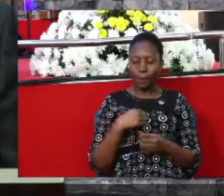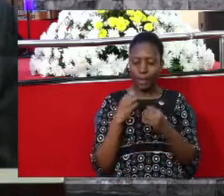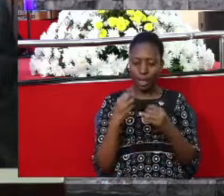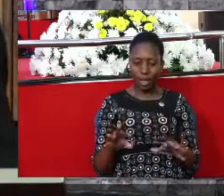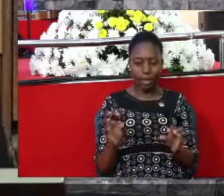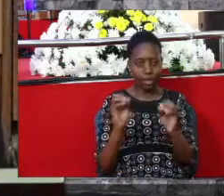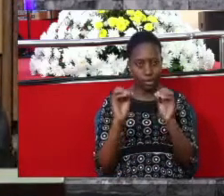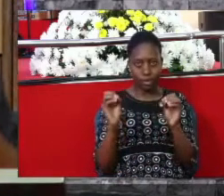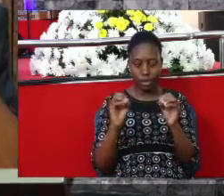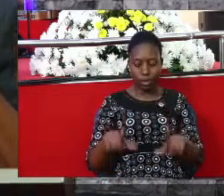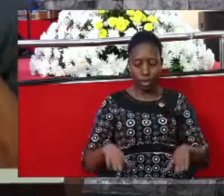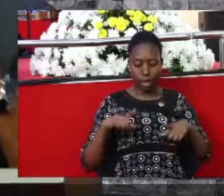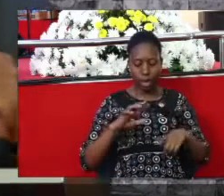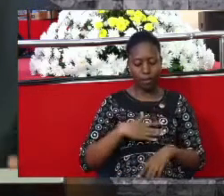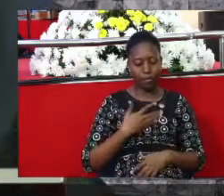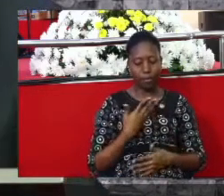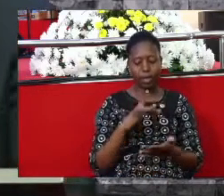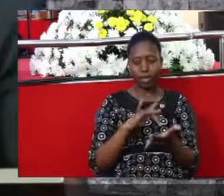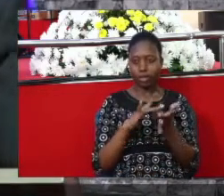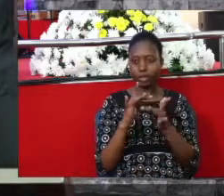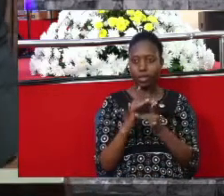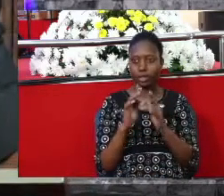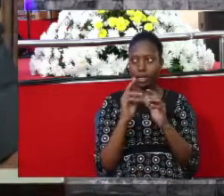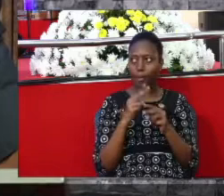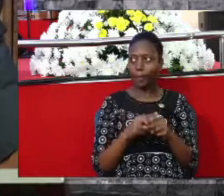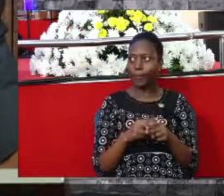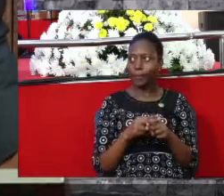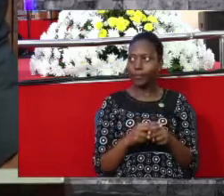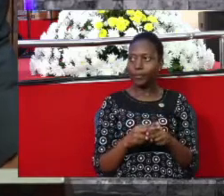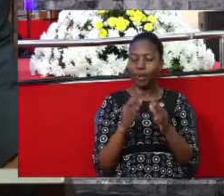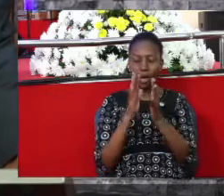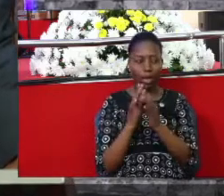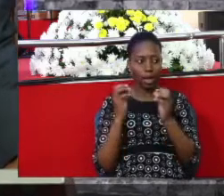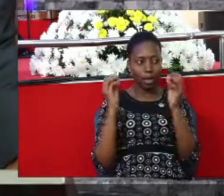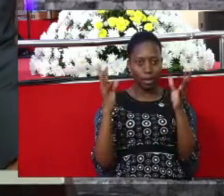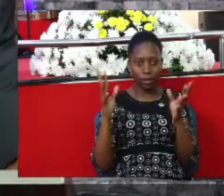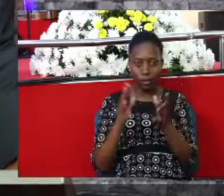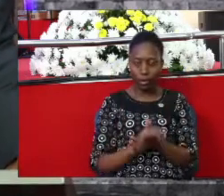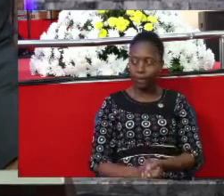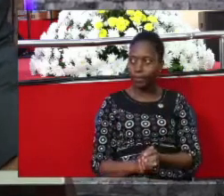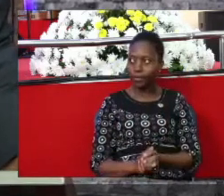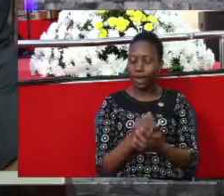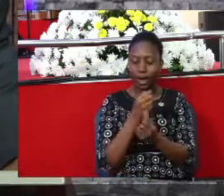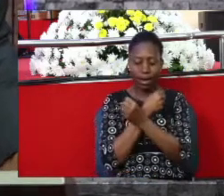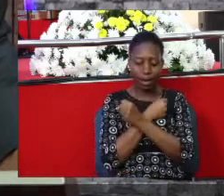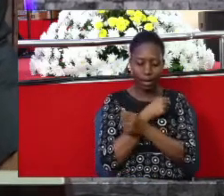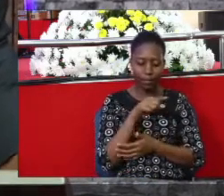life. In Jesus' name. Oh, hallelujah. I love this.